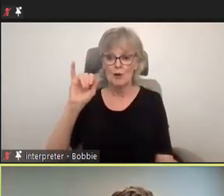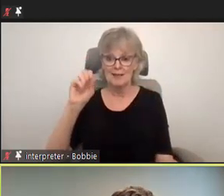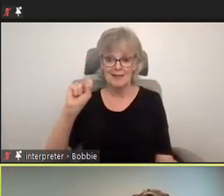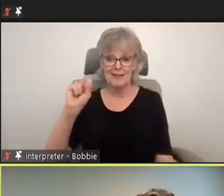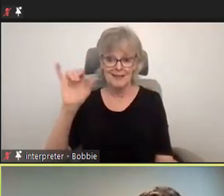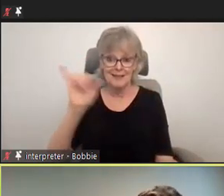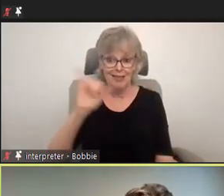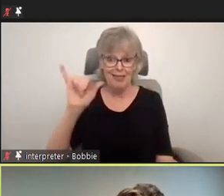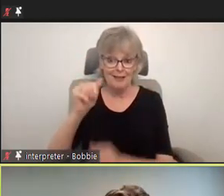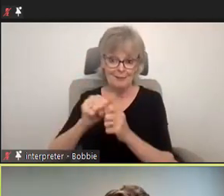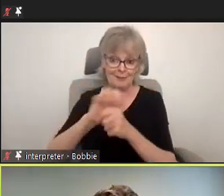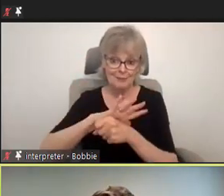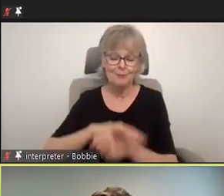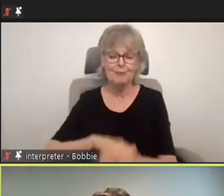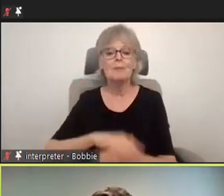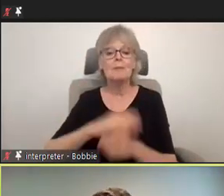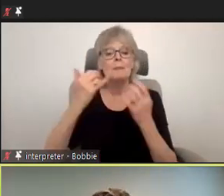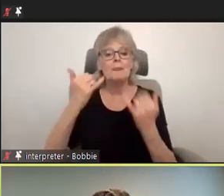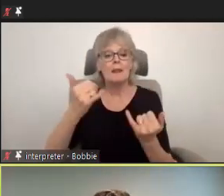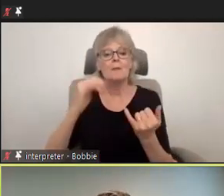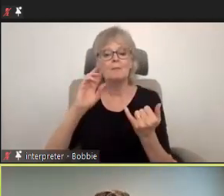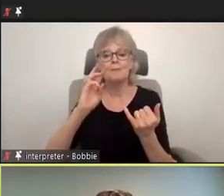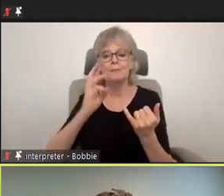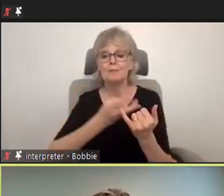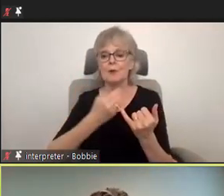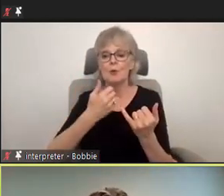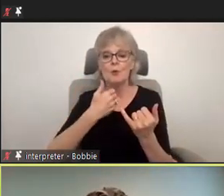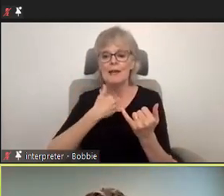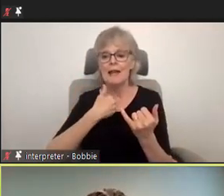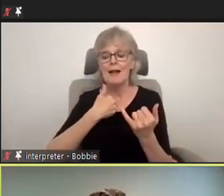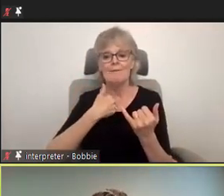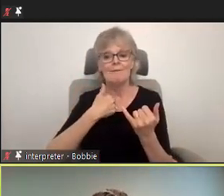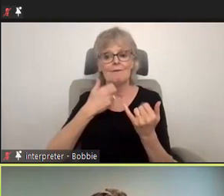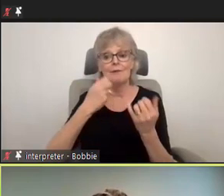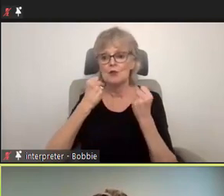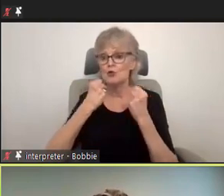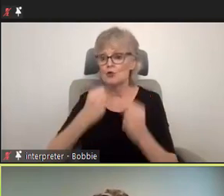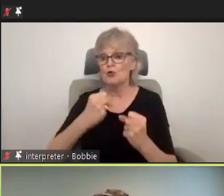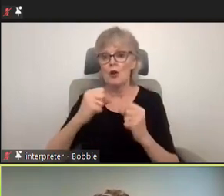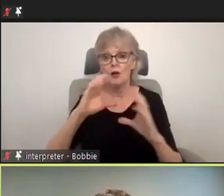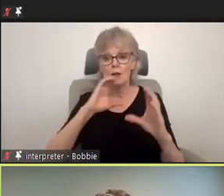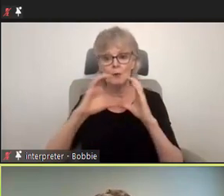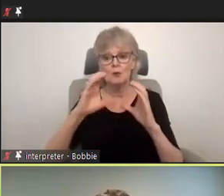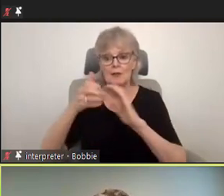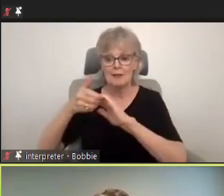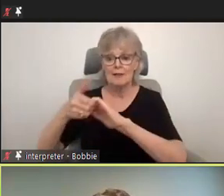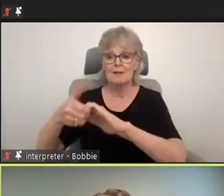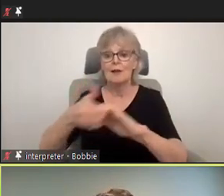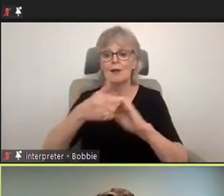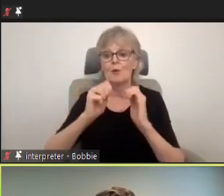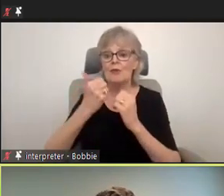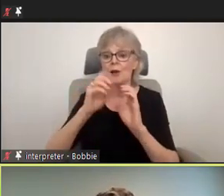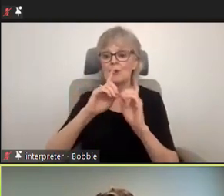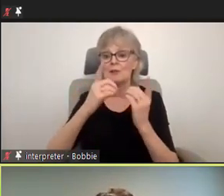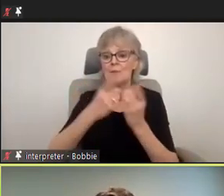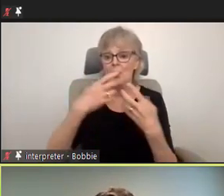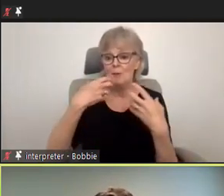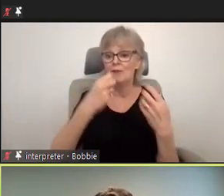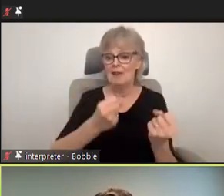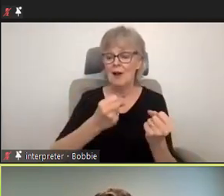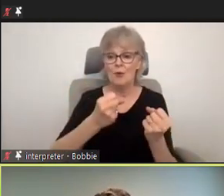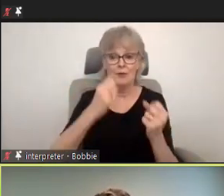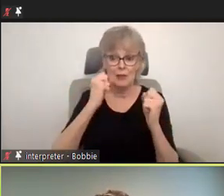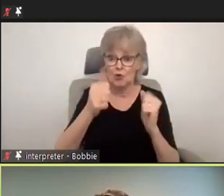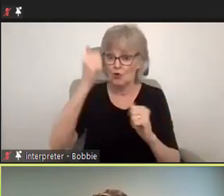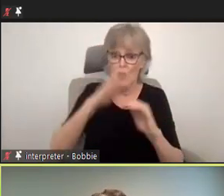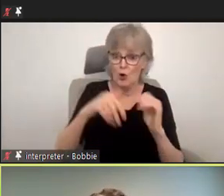sticks around, is we have like stronger than ever communication and collaboration with our Department of Health, not just with the